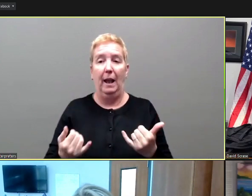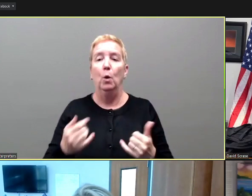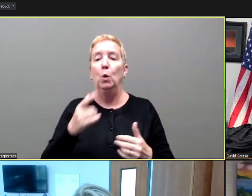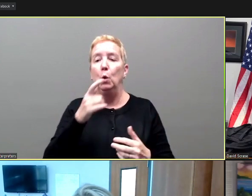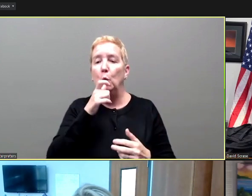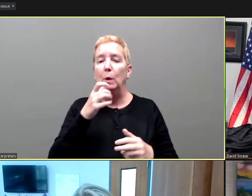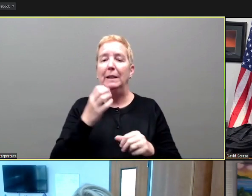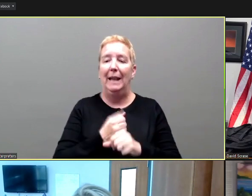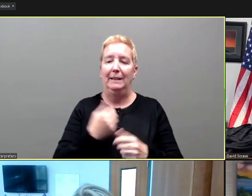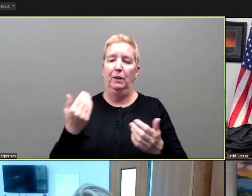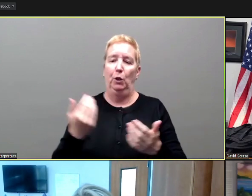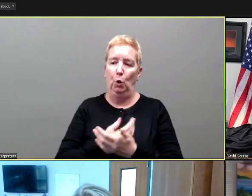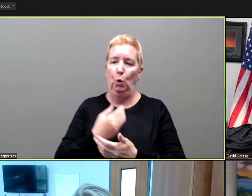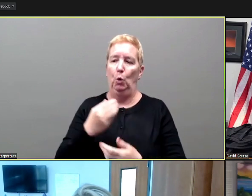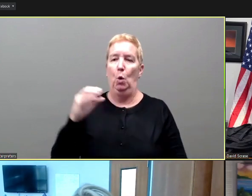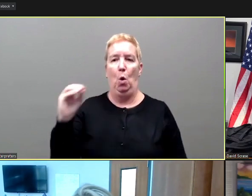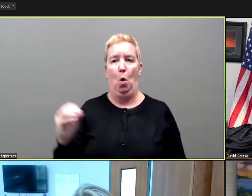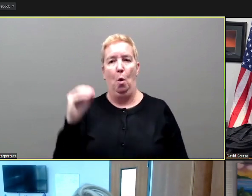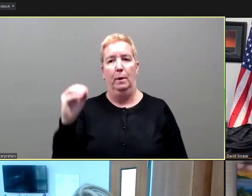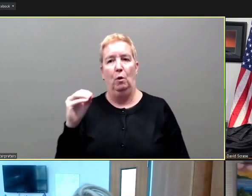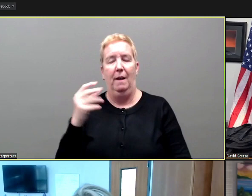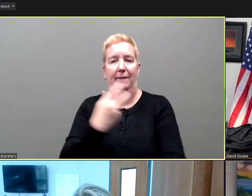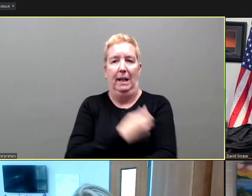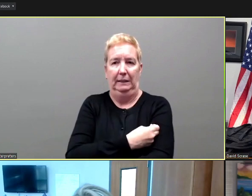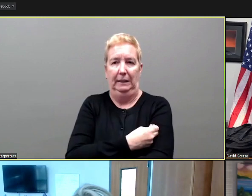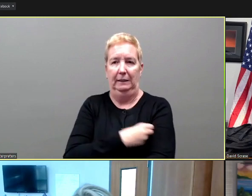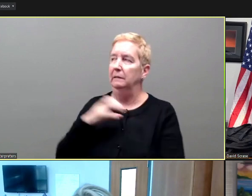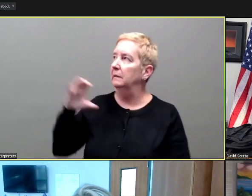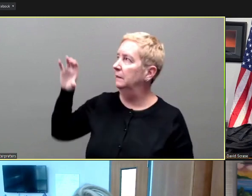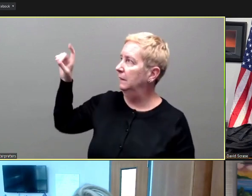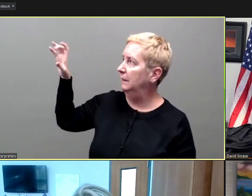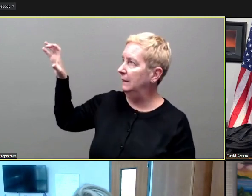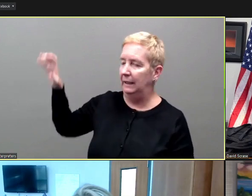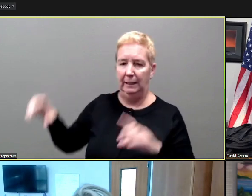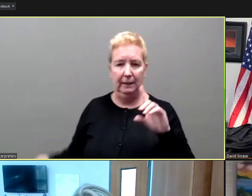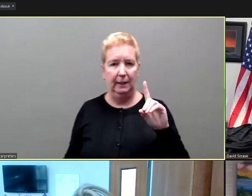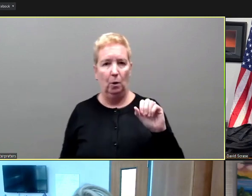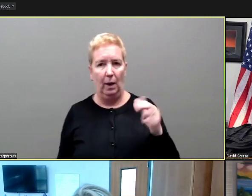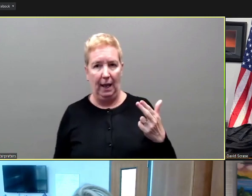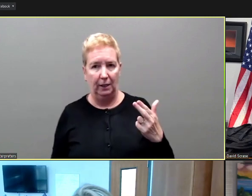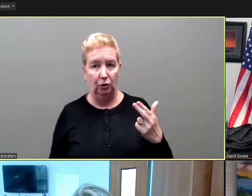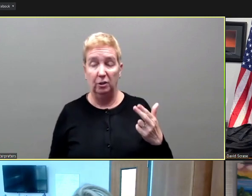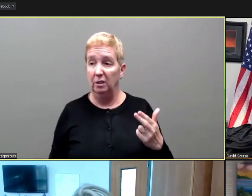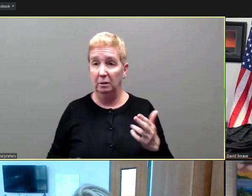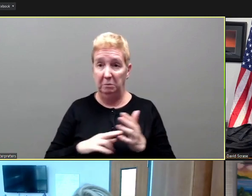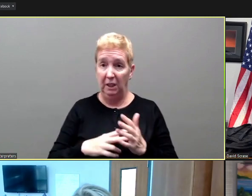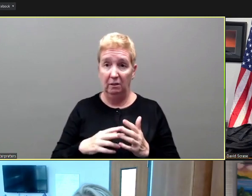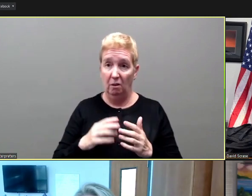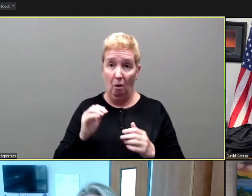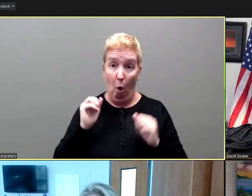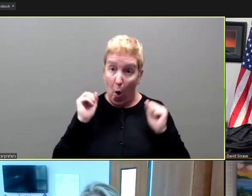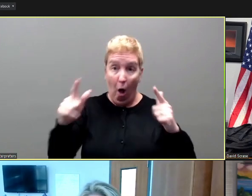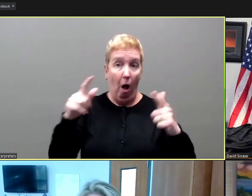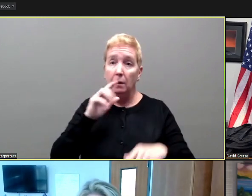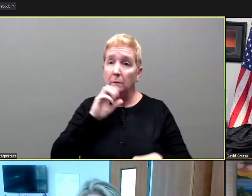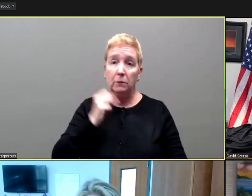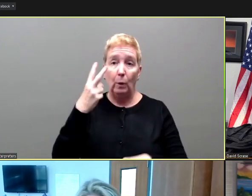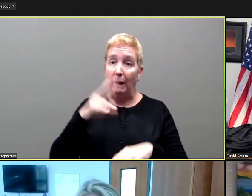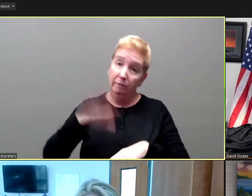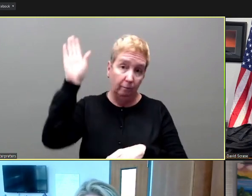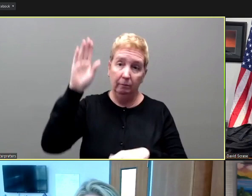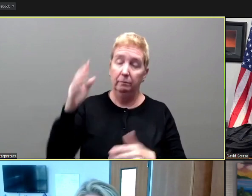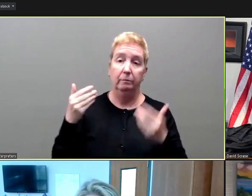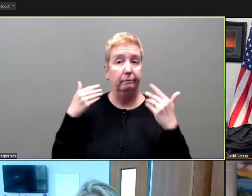the new COVID vaccine from the CDC and the Department of Health? Is the recommendation that basically everyone 12 and up get the one